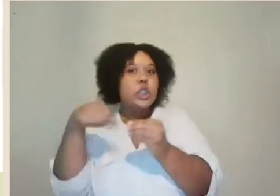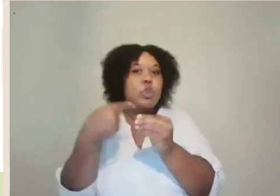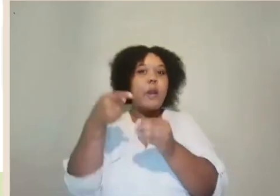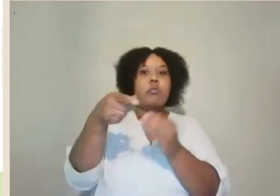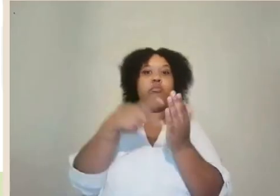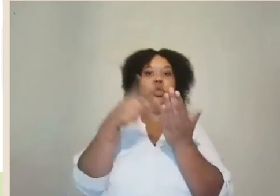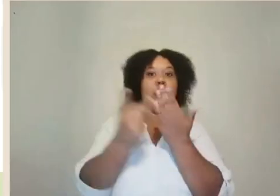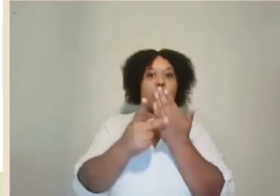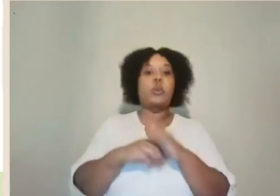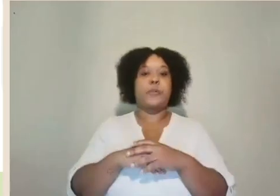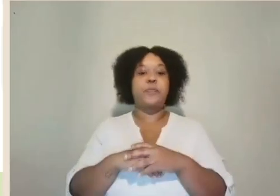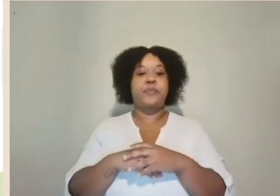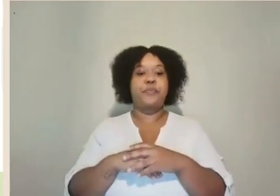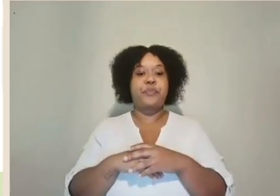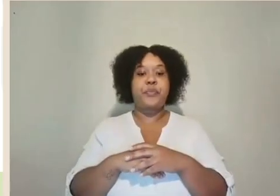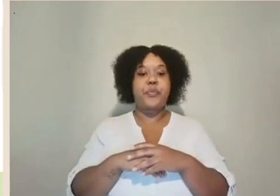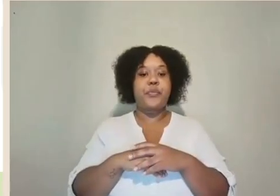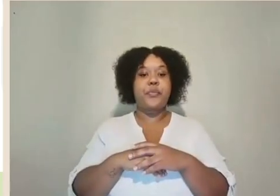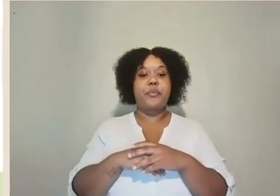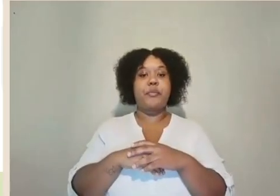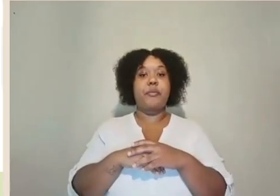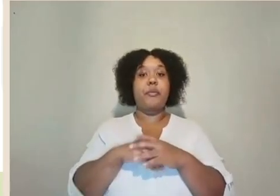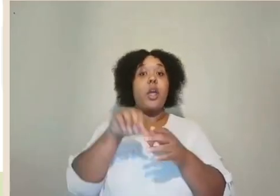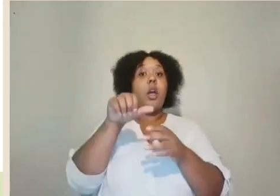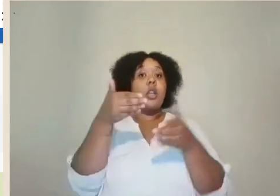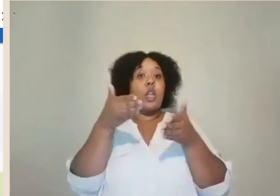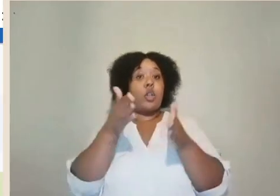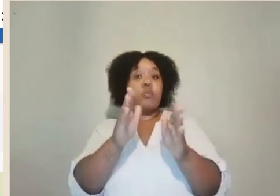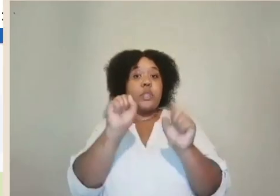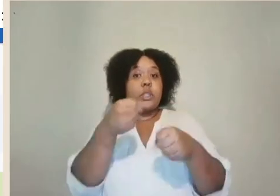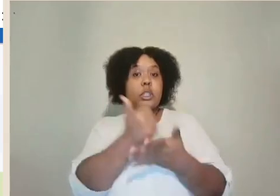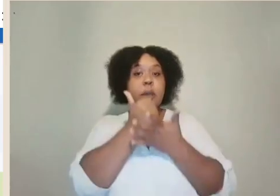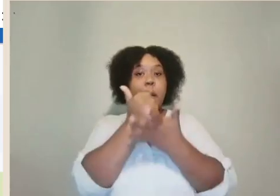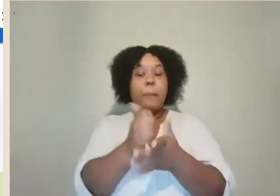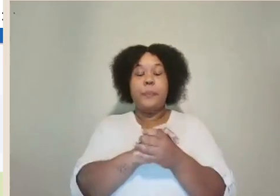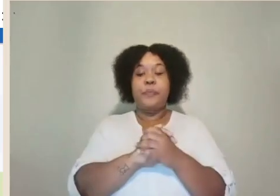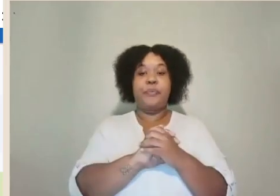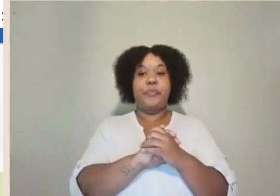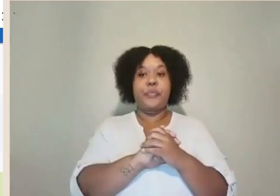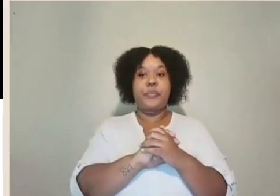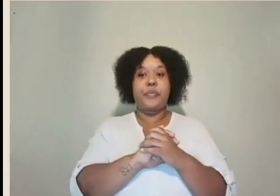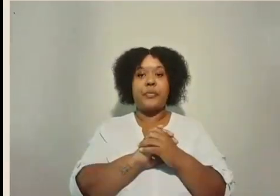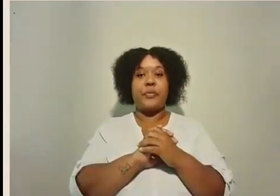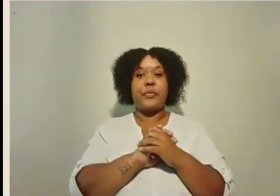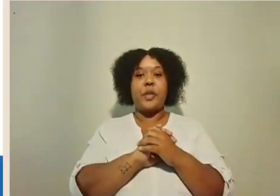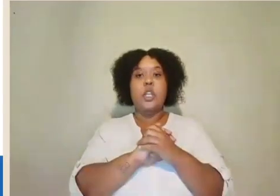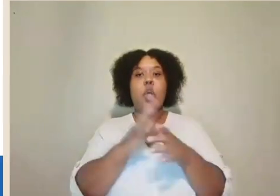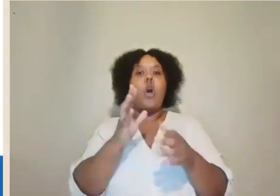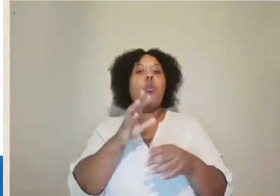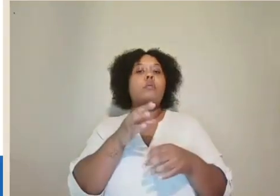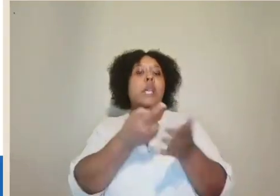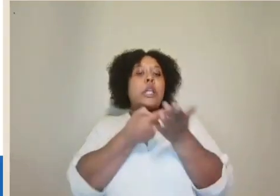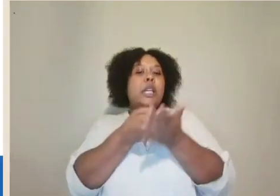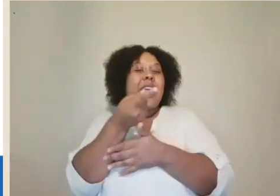homeroom, also something that's very helpful in terms of reaching students here. Let's talk a little bit about the